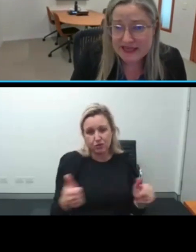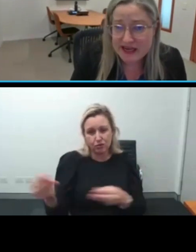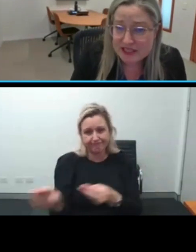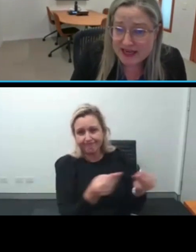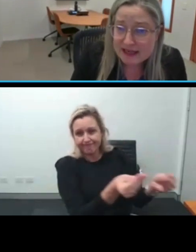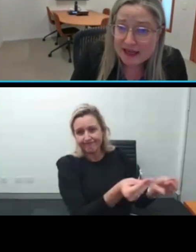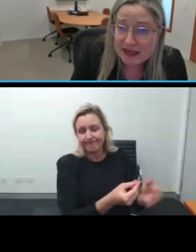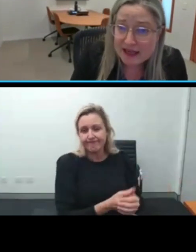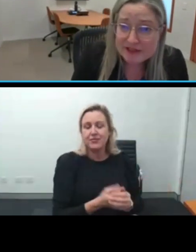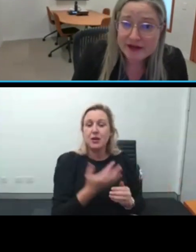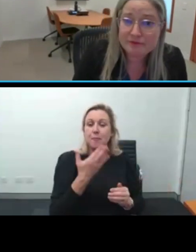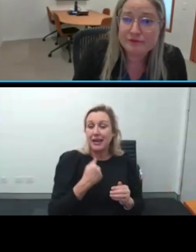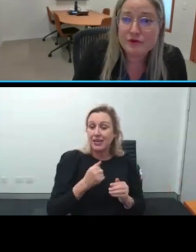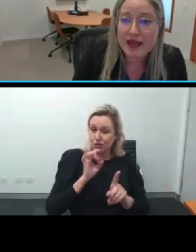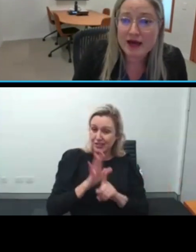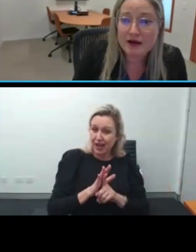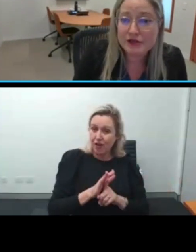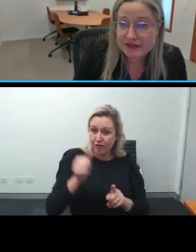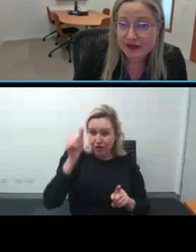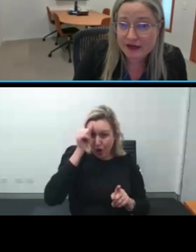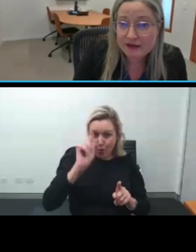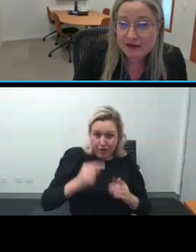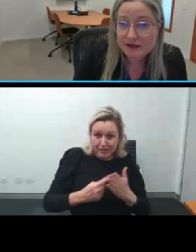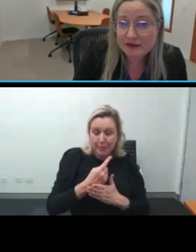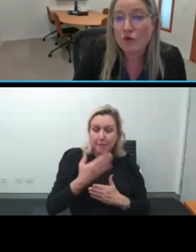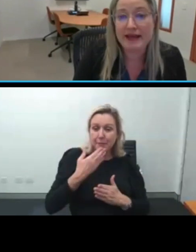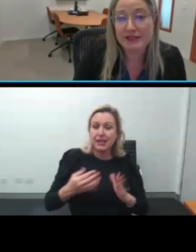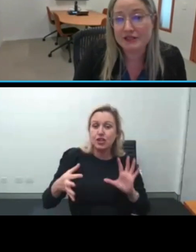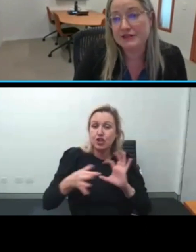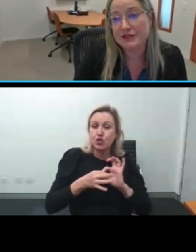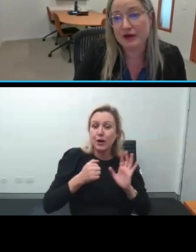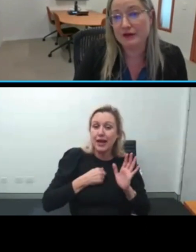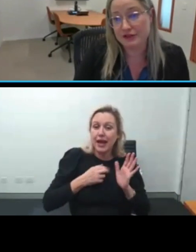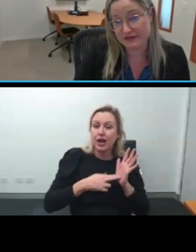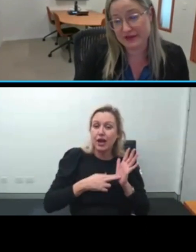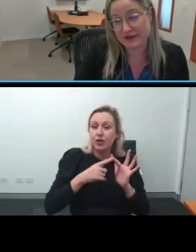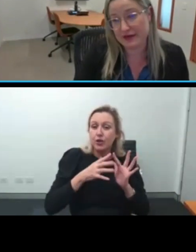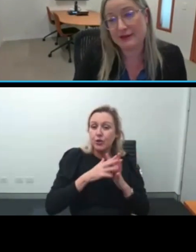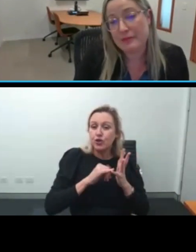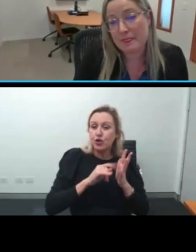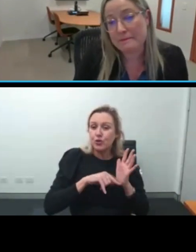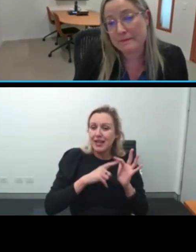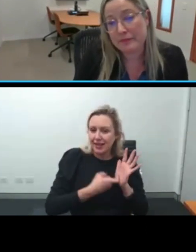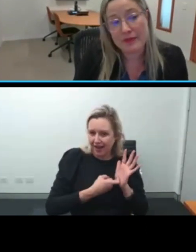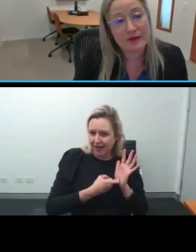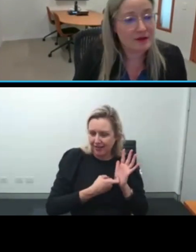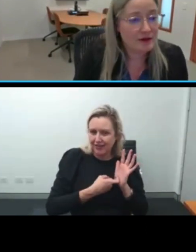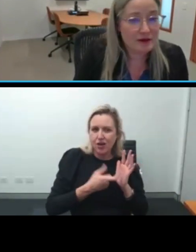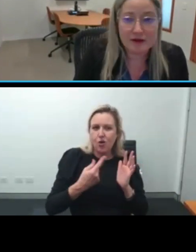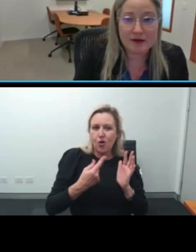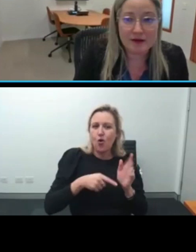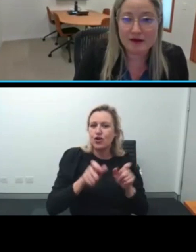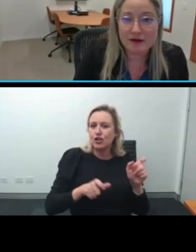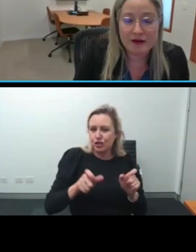Finally, please stay up to date by signing up for our newsletter or the Engage Consumer newsletter.